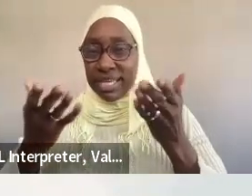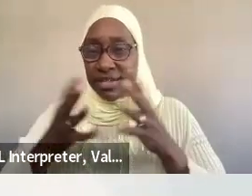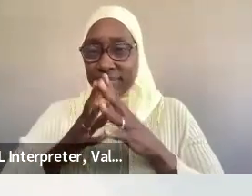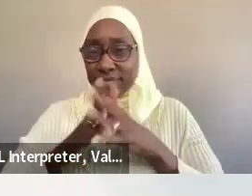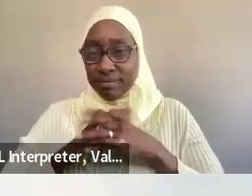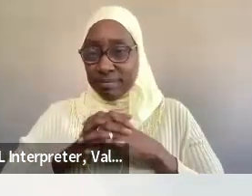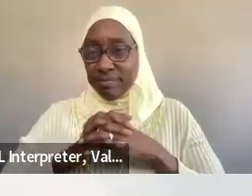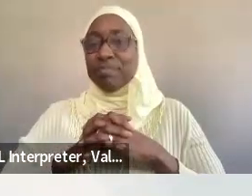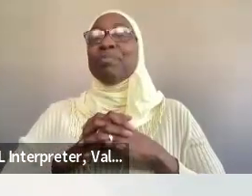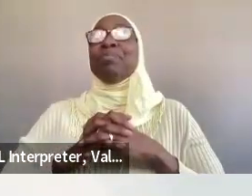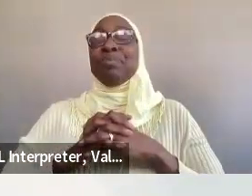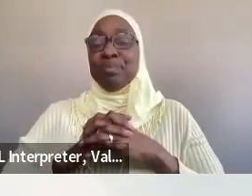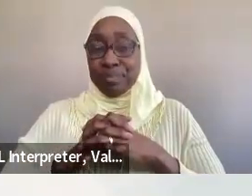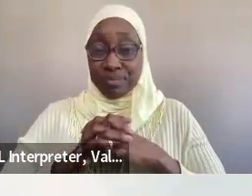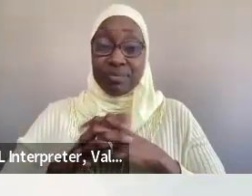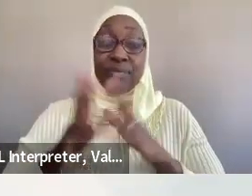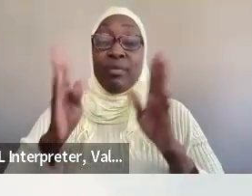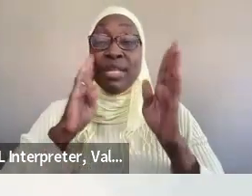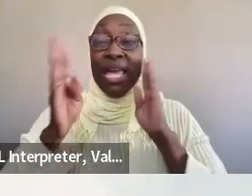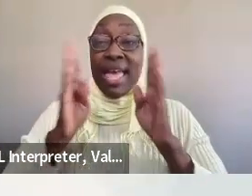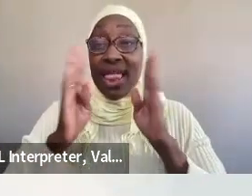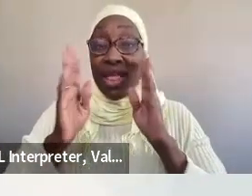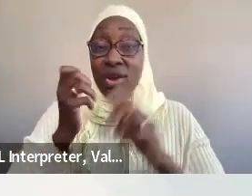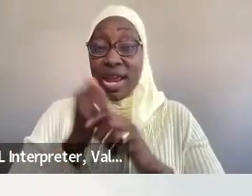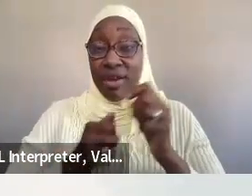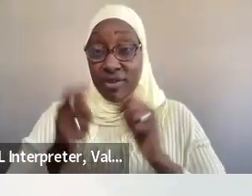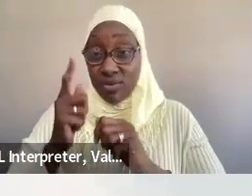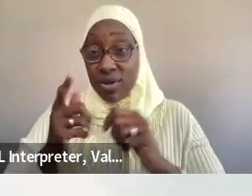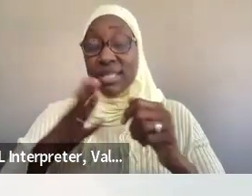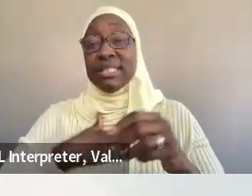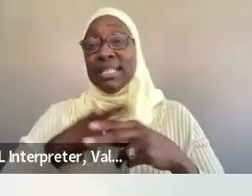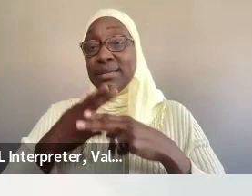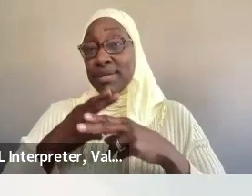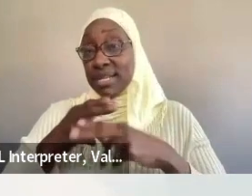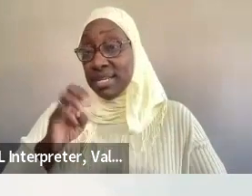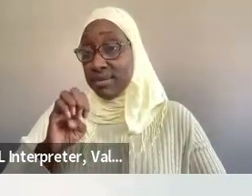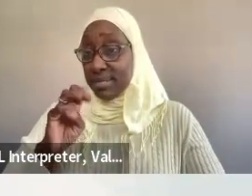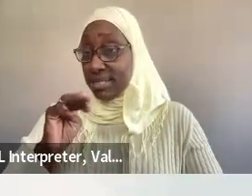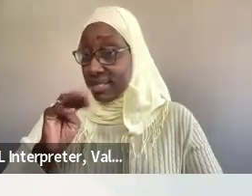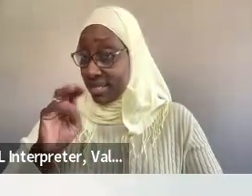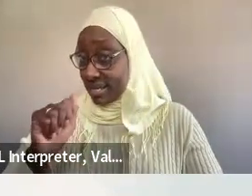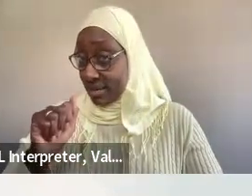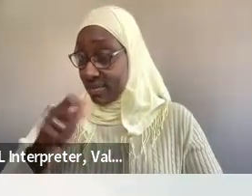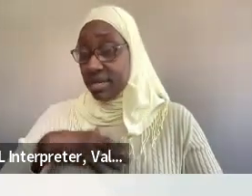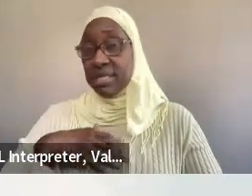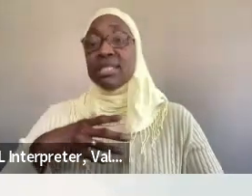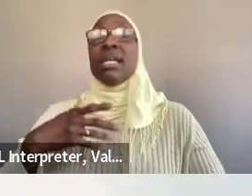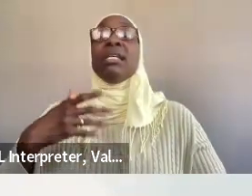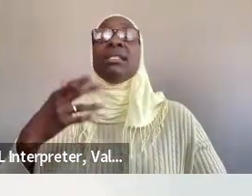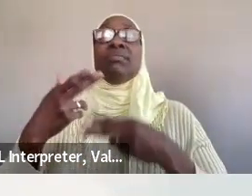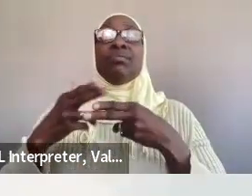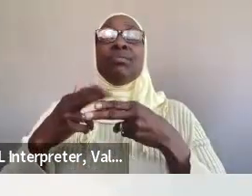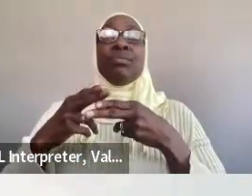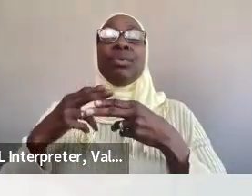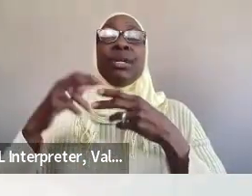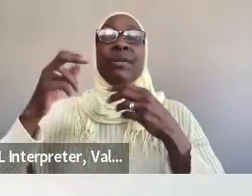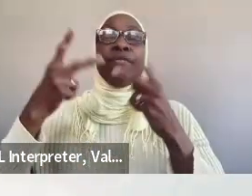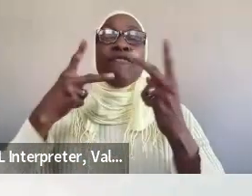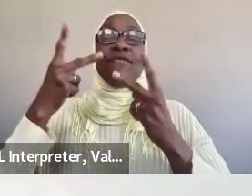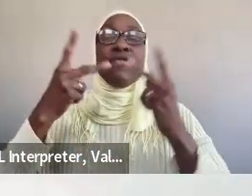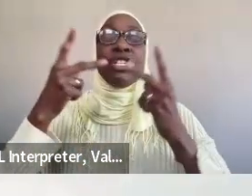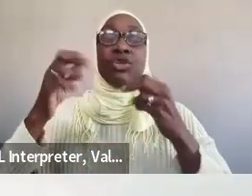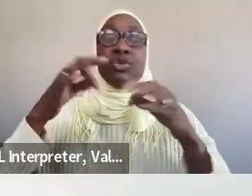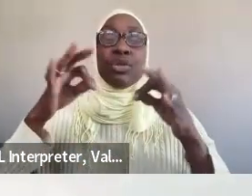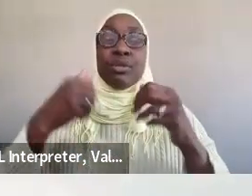Okay, so hi everyone. As Alexa mentioned, my name is Emma, and just to give a brief visual description of myself before we begin, I'm